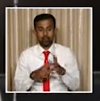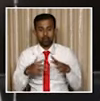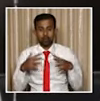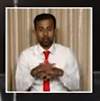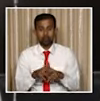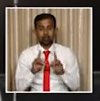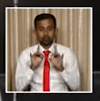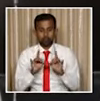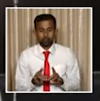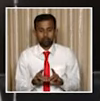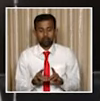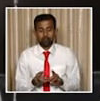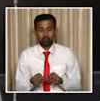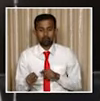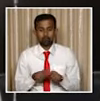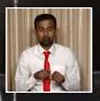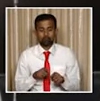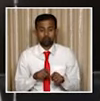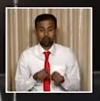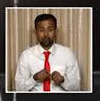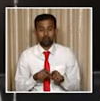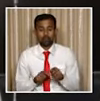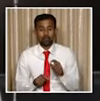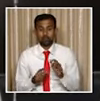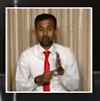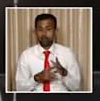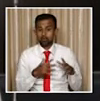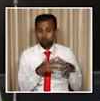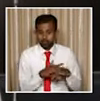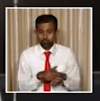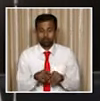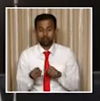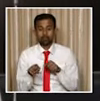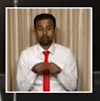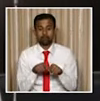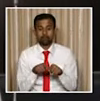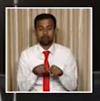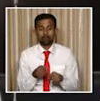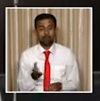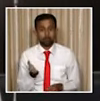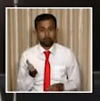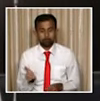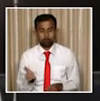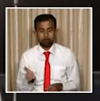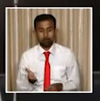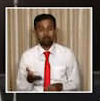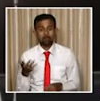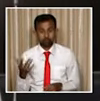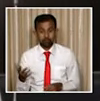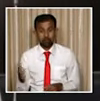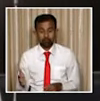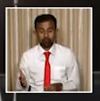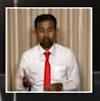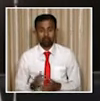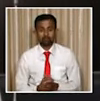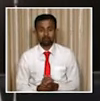humanitarian regulations for the blatant war crime that they commit now